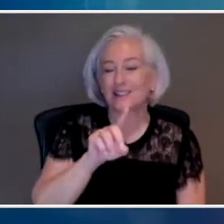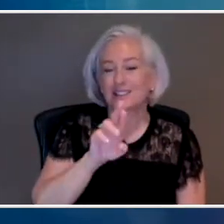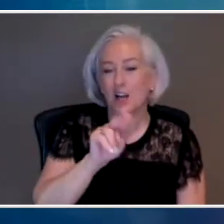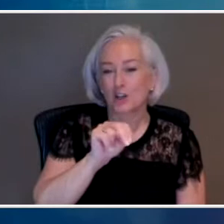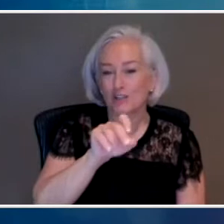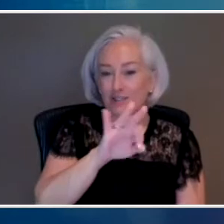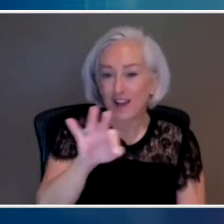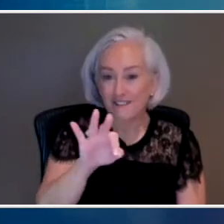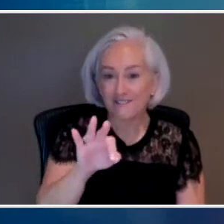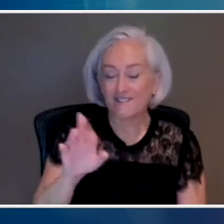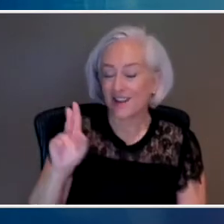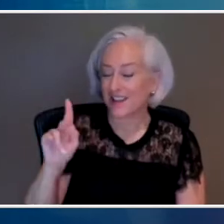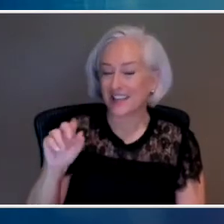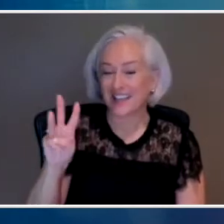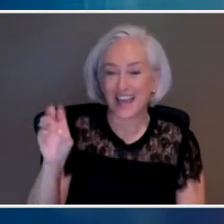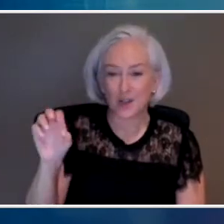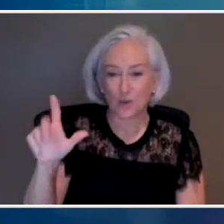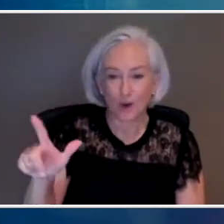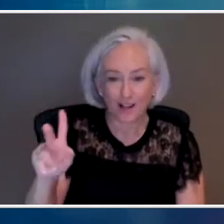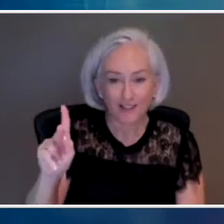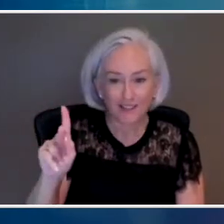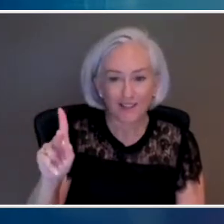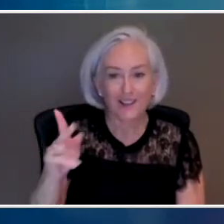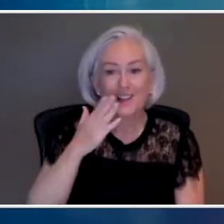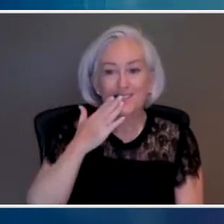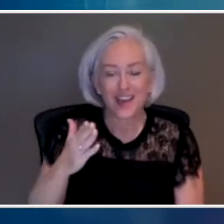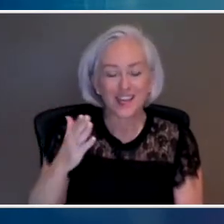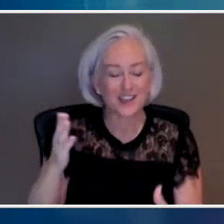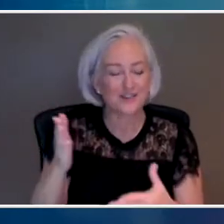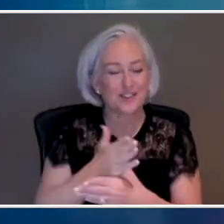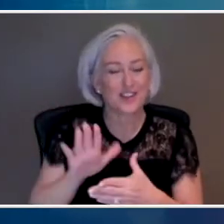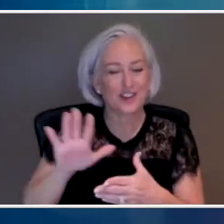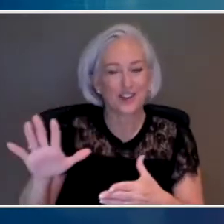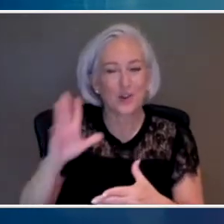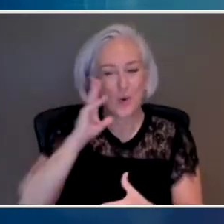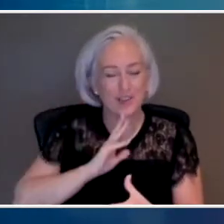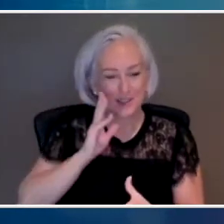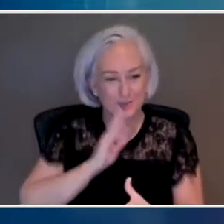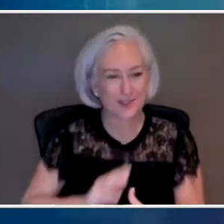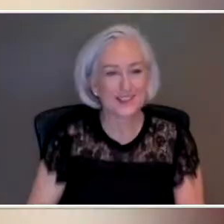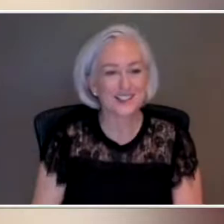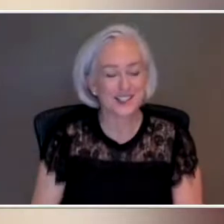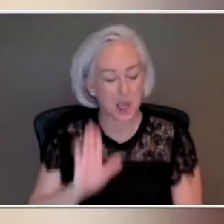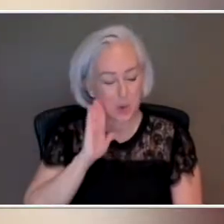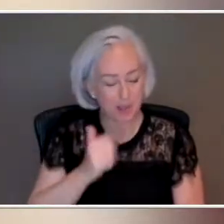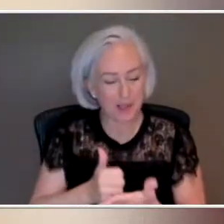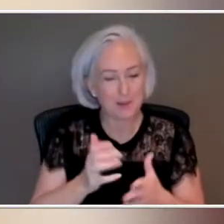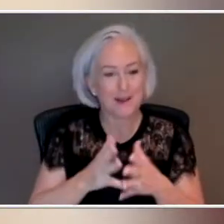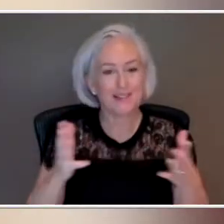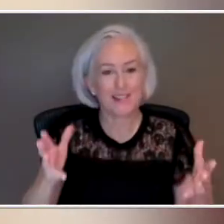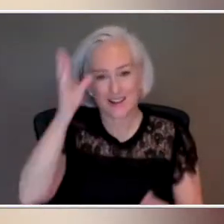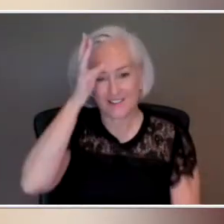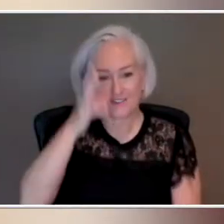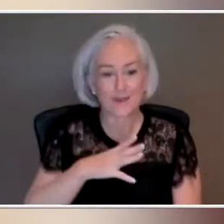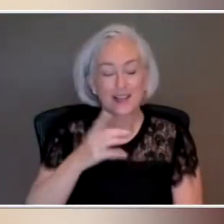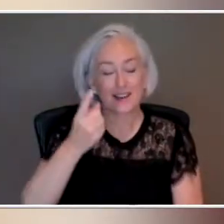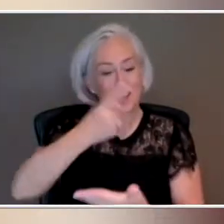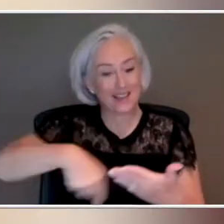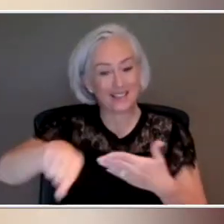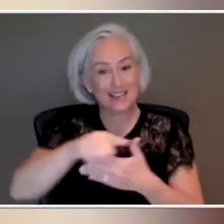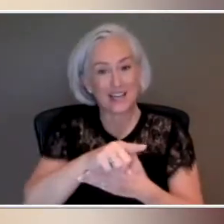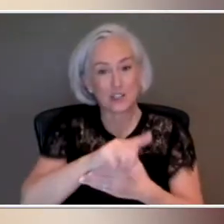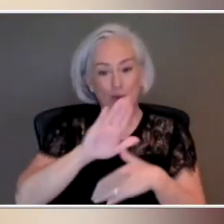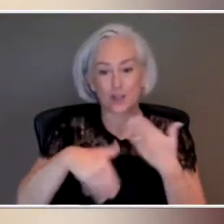with us. Ken, thank you. It's going to help a lot of men. Coming up next week on All Things Heart. When a rare